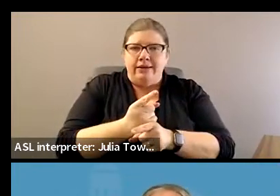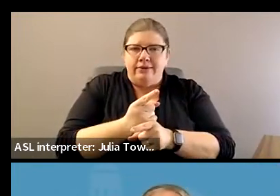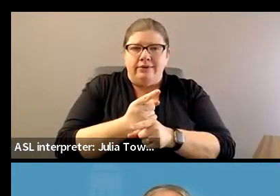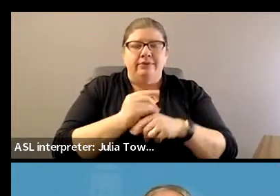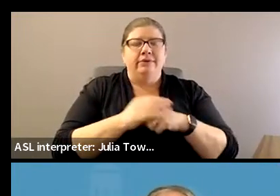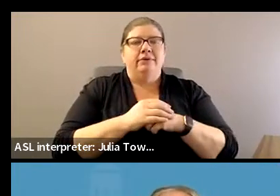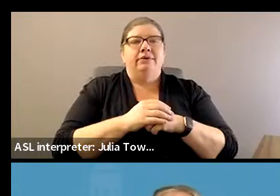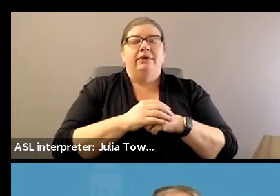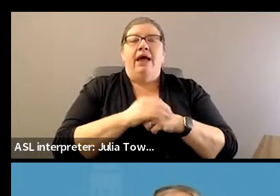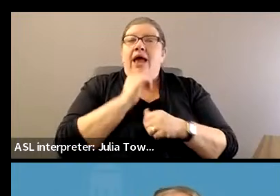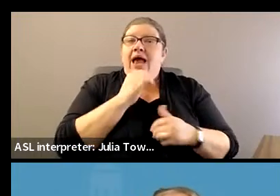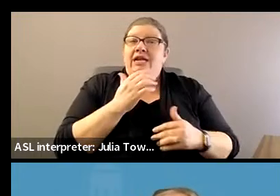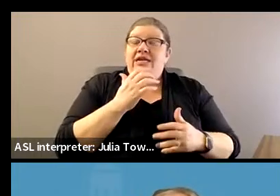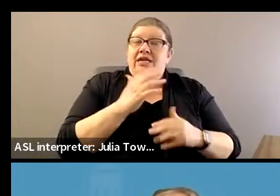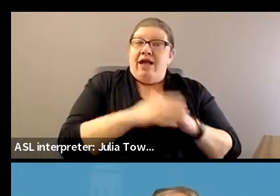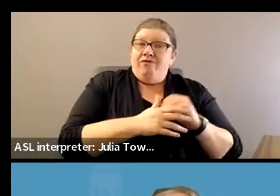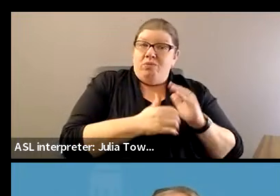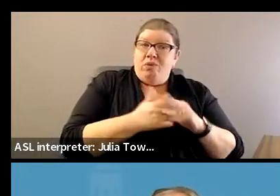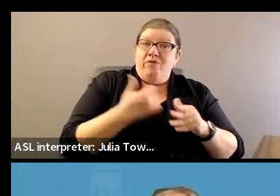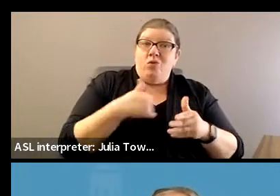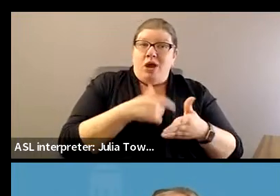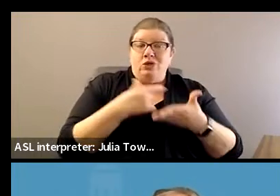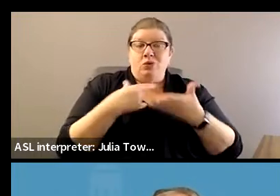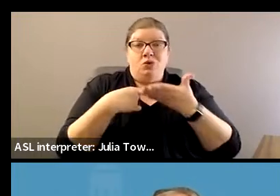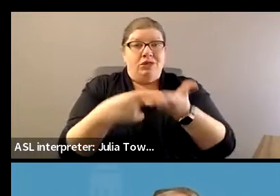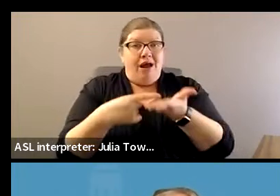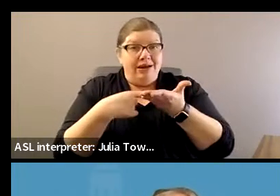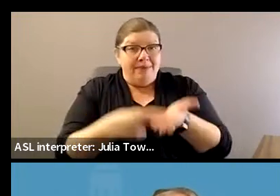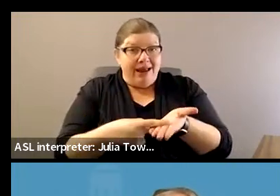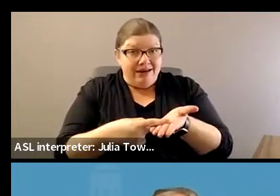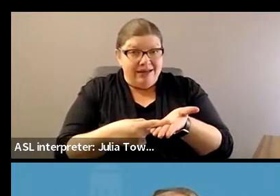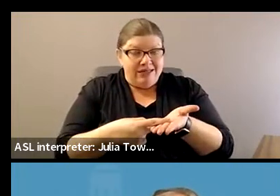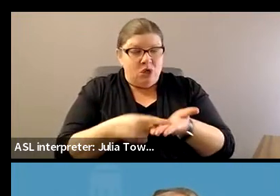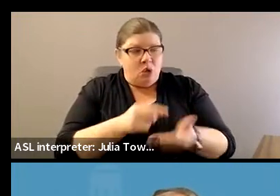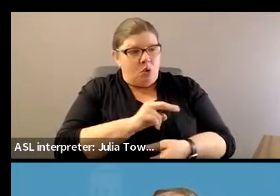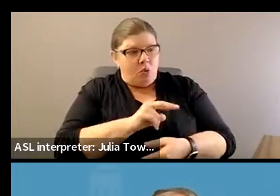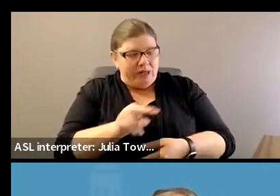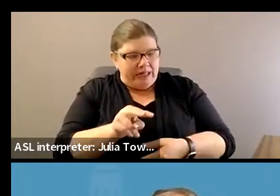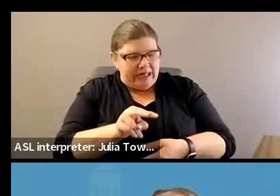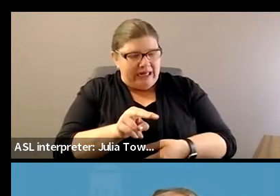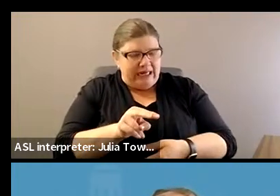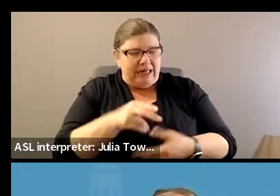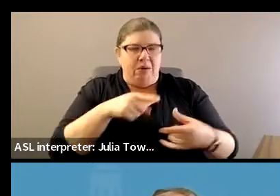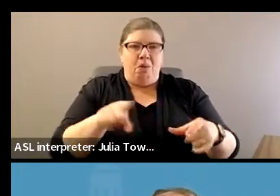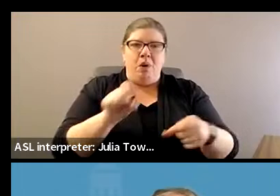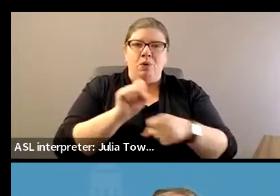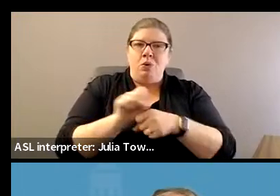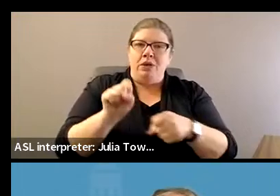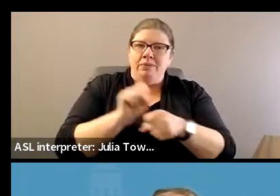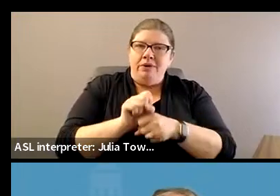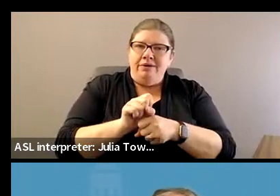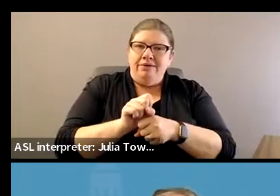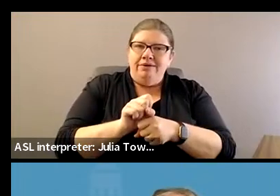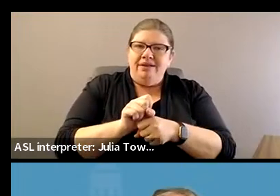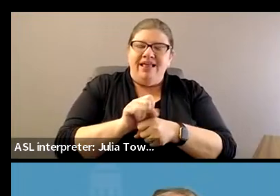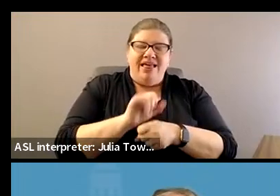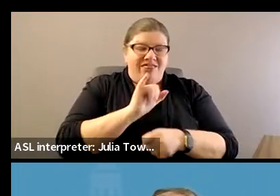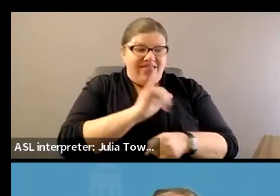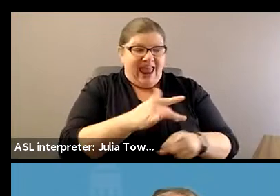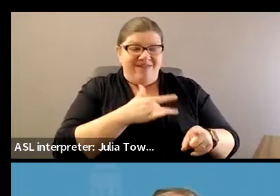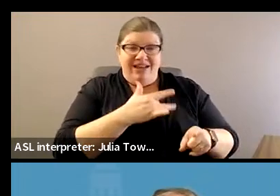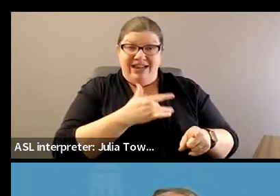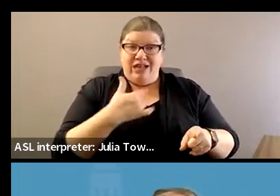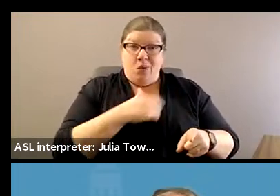as uncomfortable as it is for us to talk about, for us to read, for us to do all this work, that compares nothing